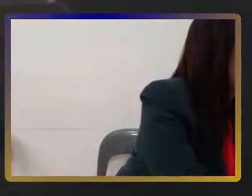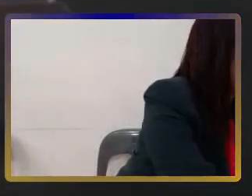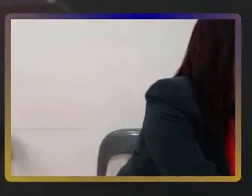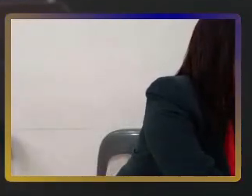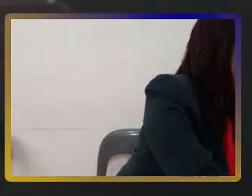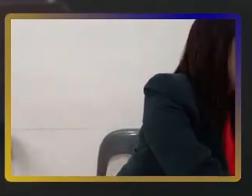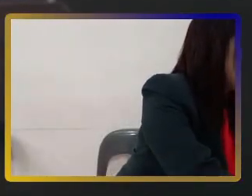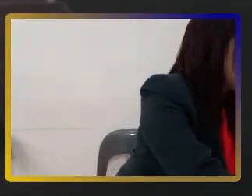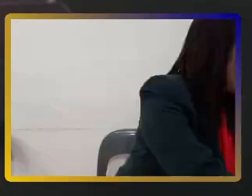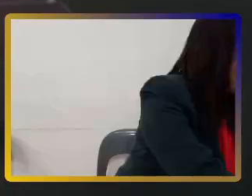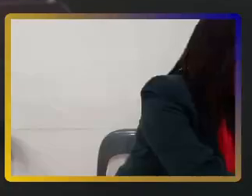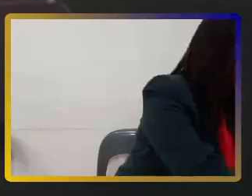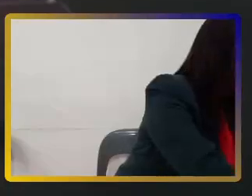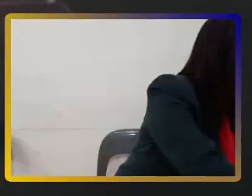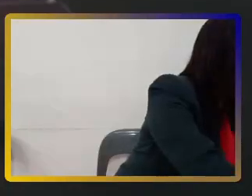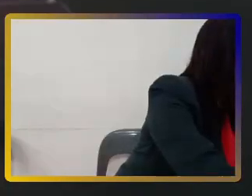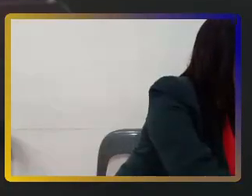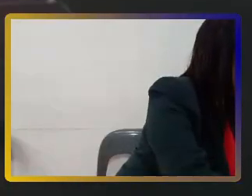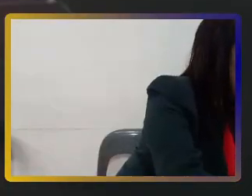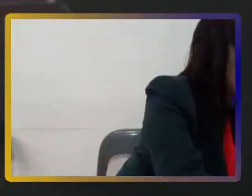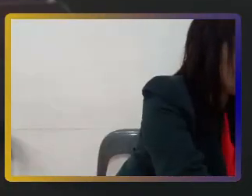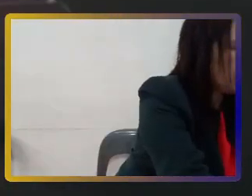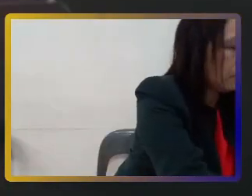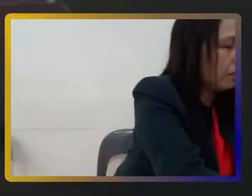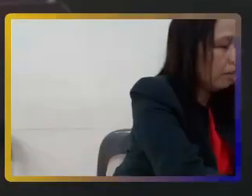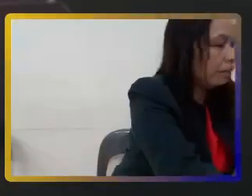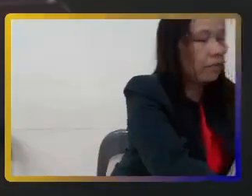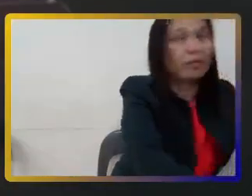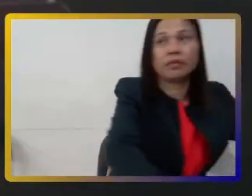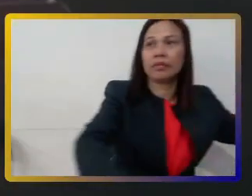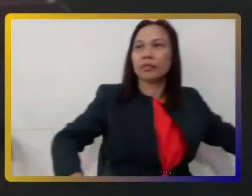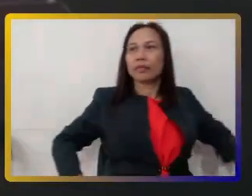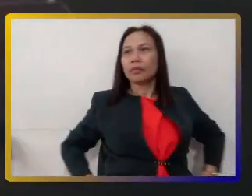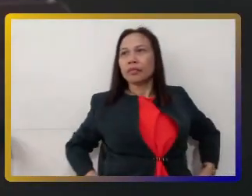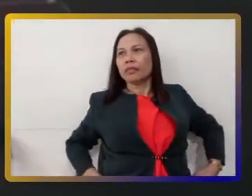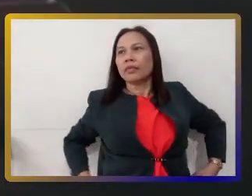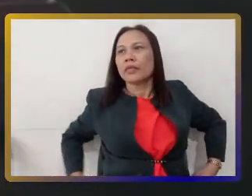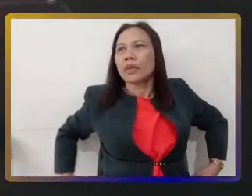Amen you can read your Bible Open your